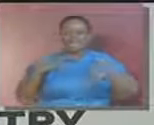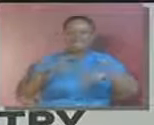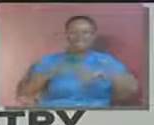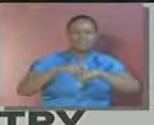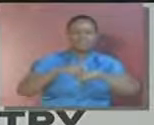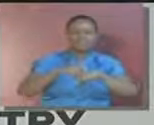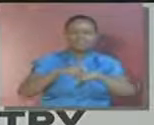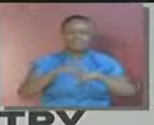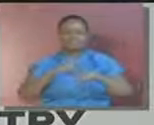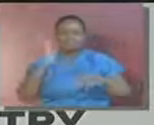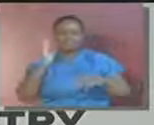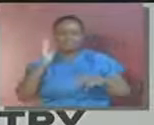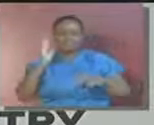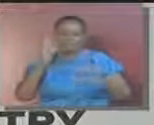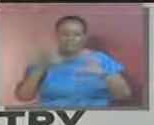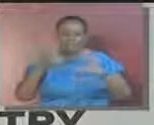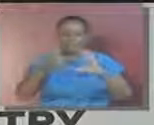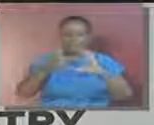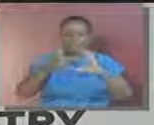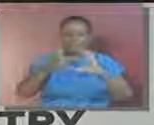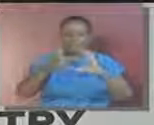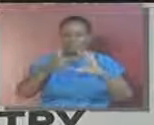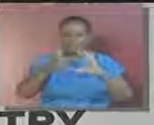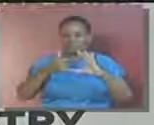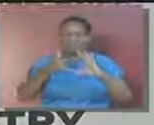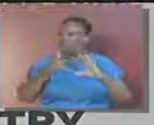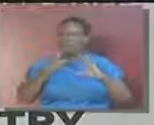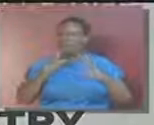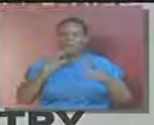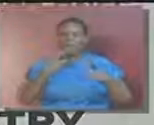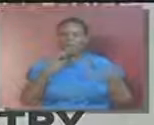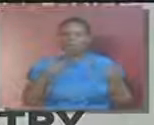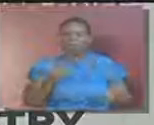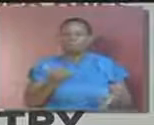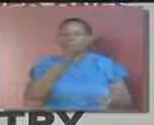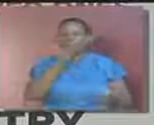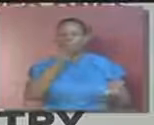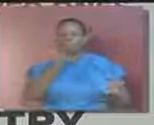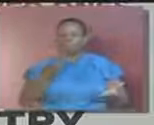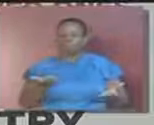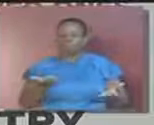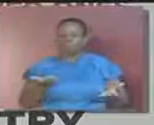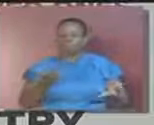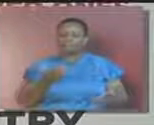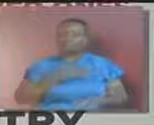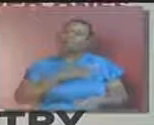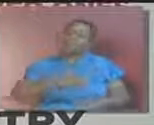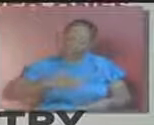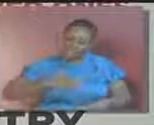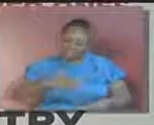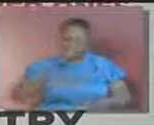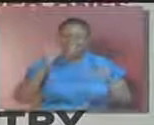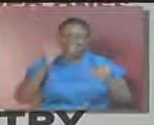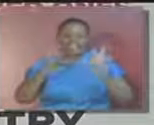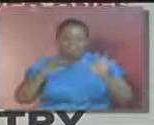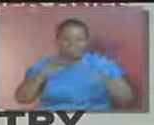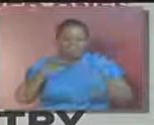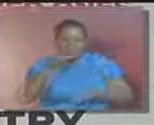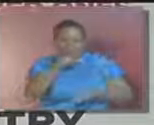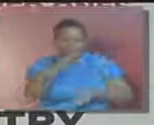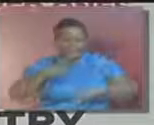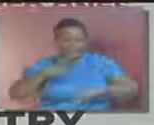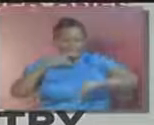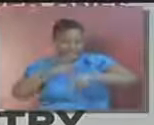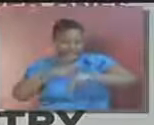or whatever, yes, don't turn up, because once you have a fever or anything else. But once you make an appointment and that space is booked for